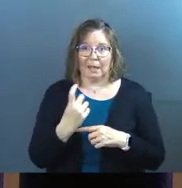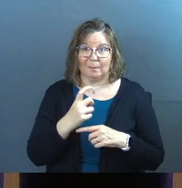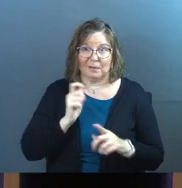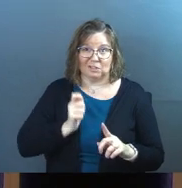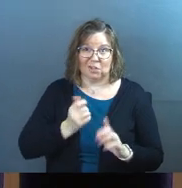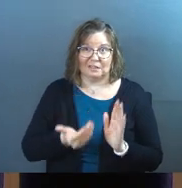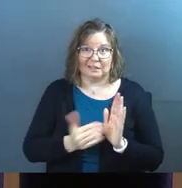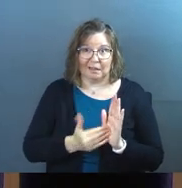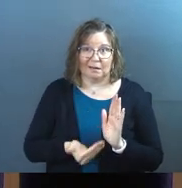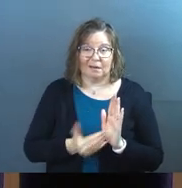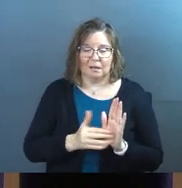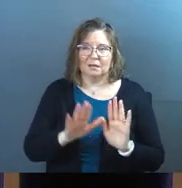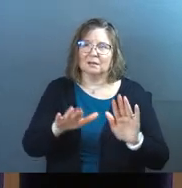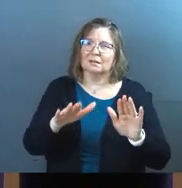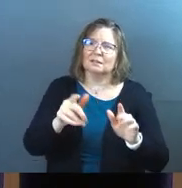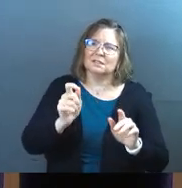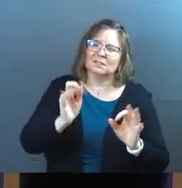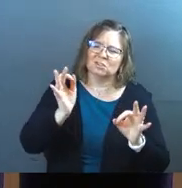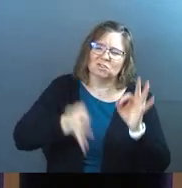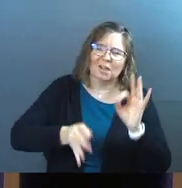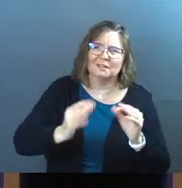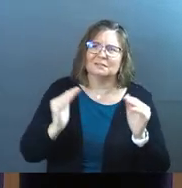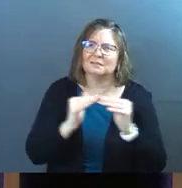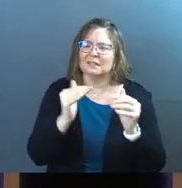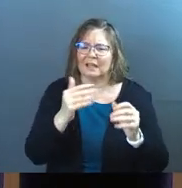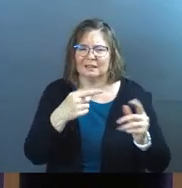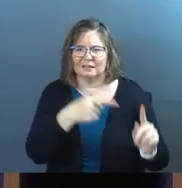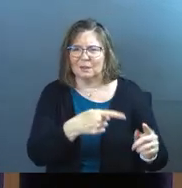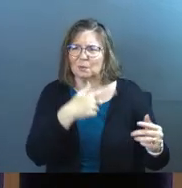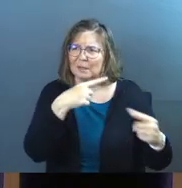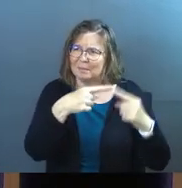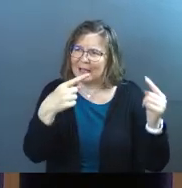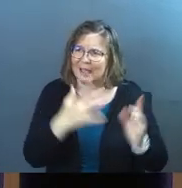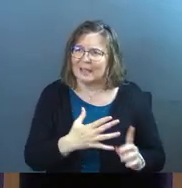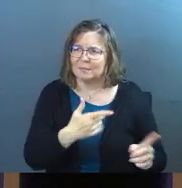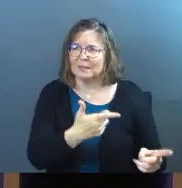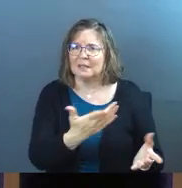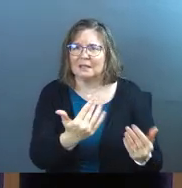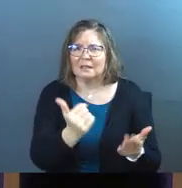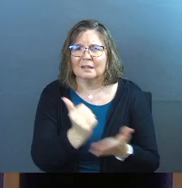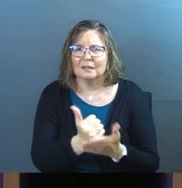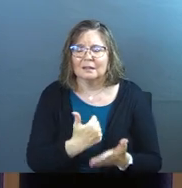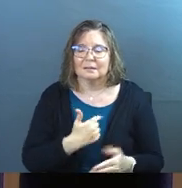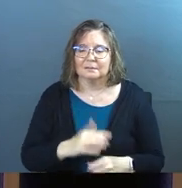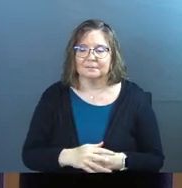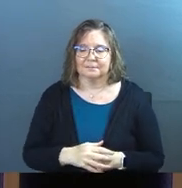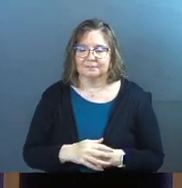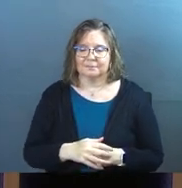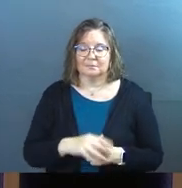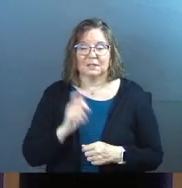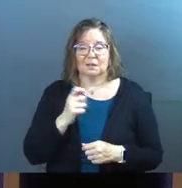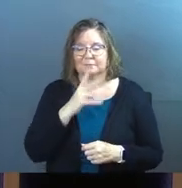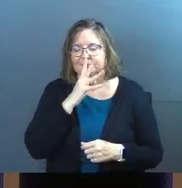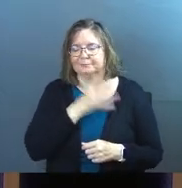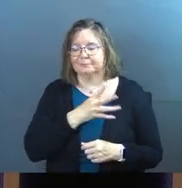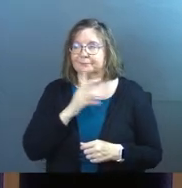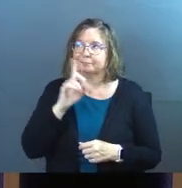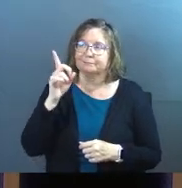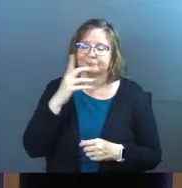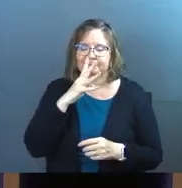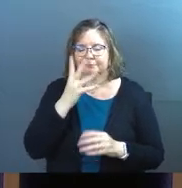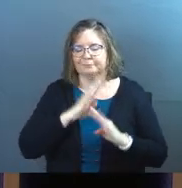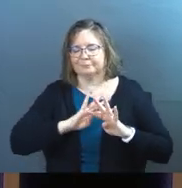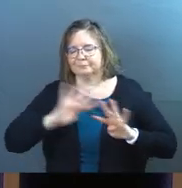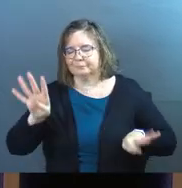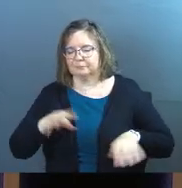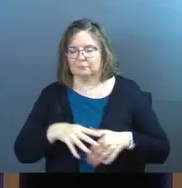repeatedly saying, give me justice in this dispute with my enemy. So he doesn't care about God. He